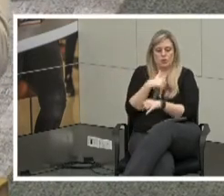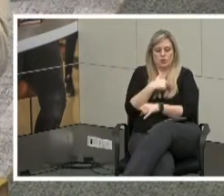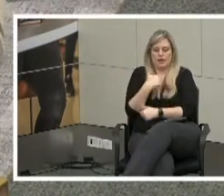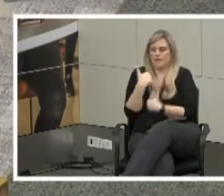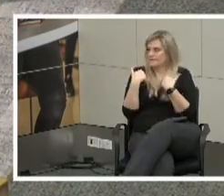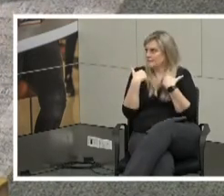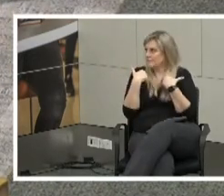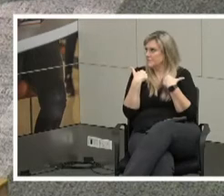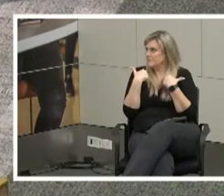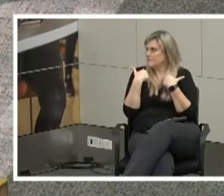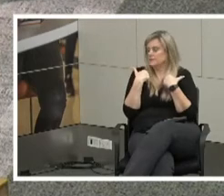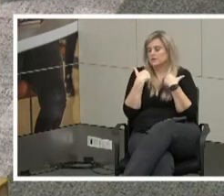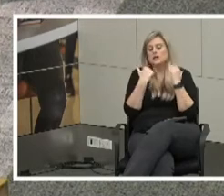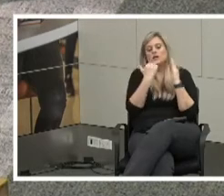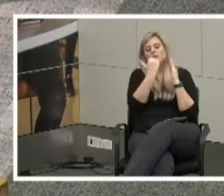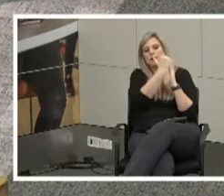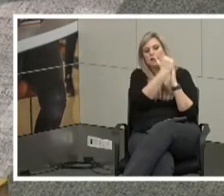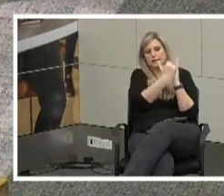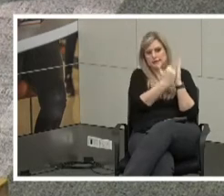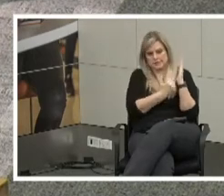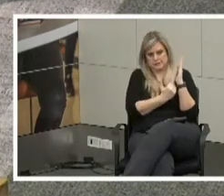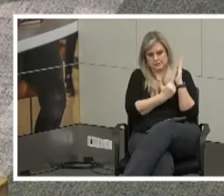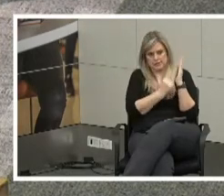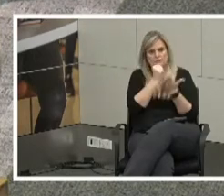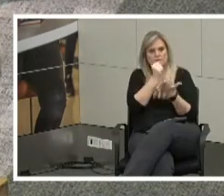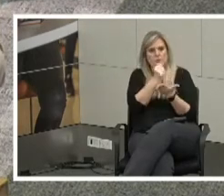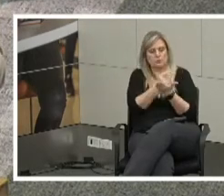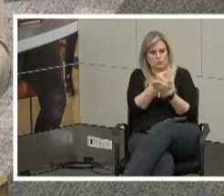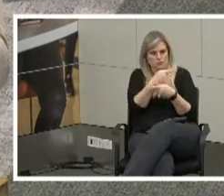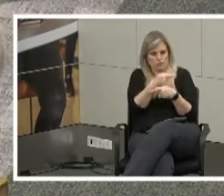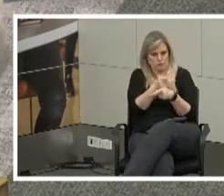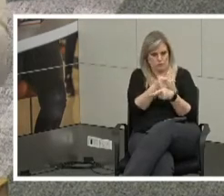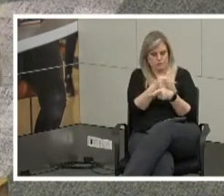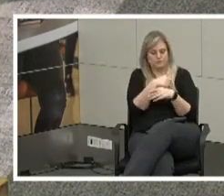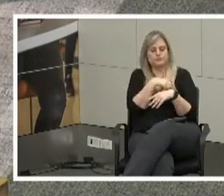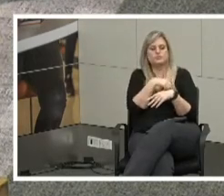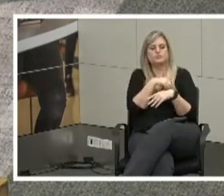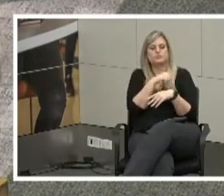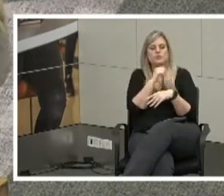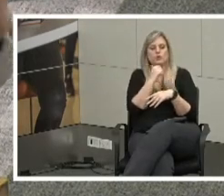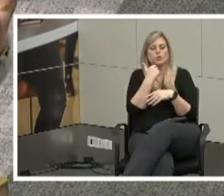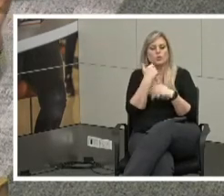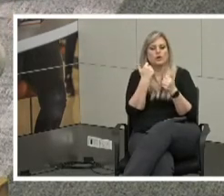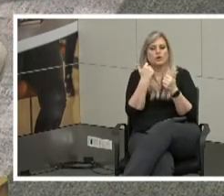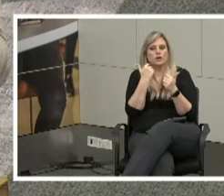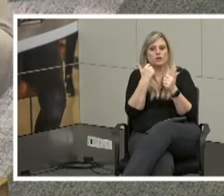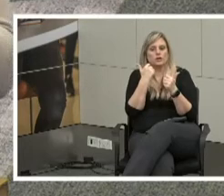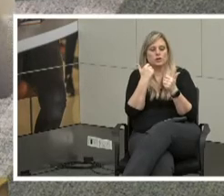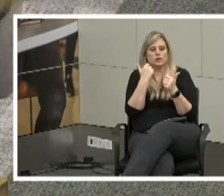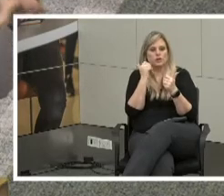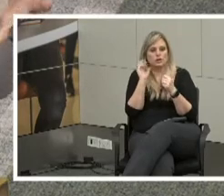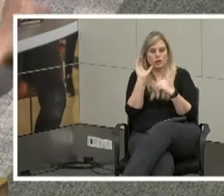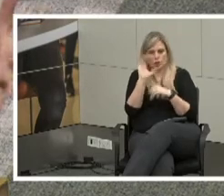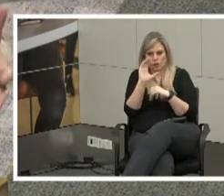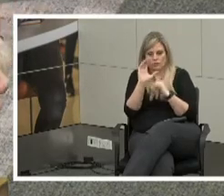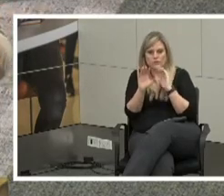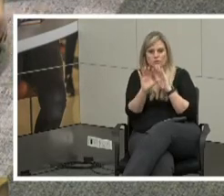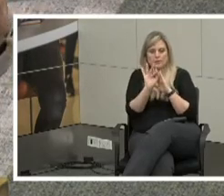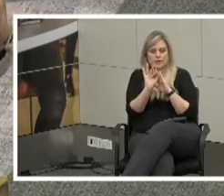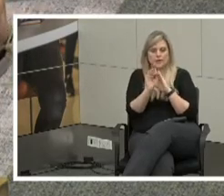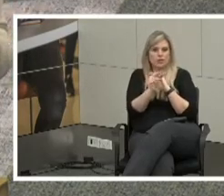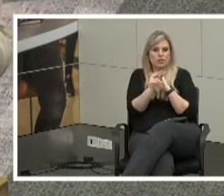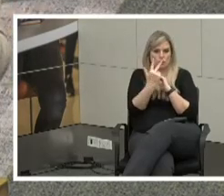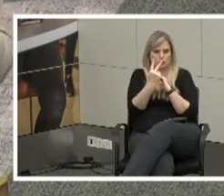have uh a list of approved products we look for at least three in all of our uh subject